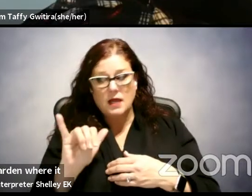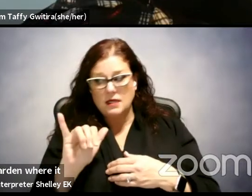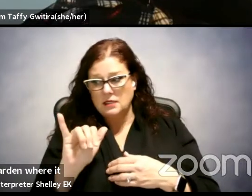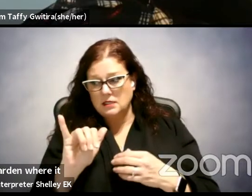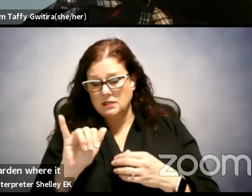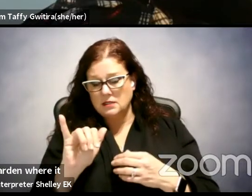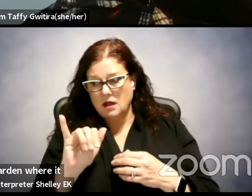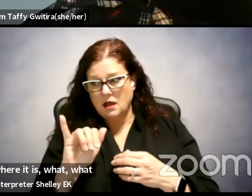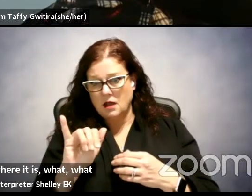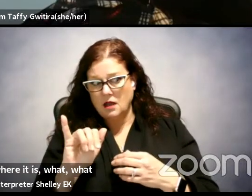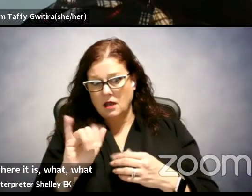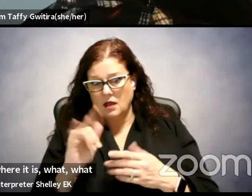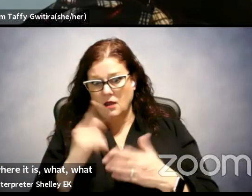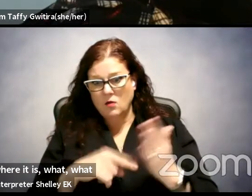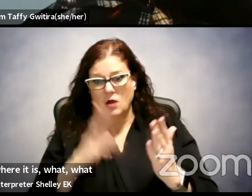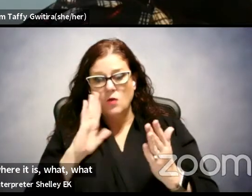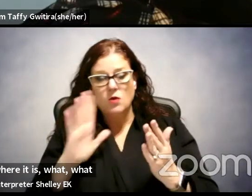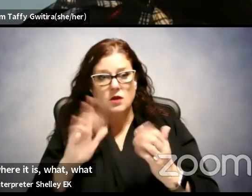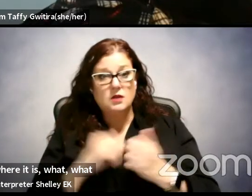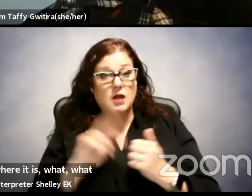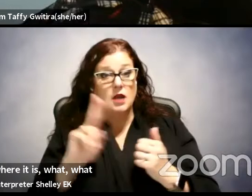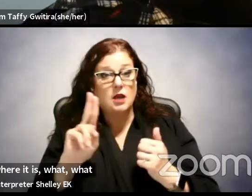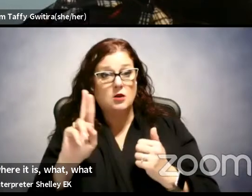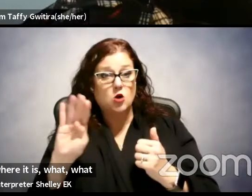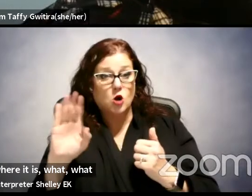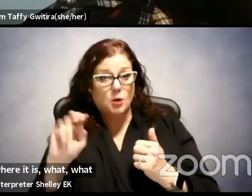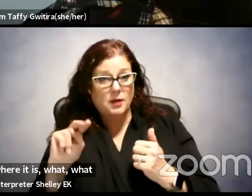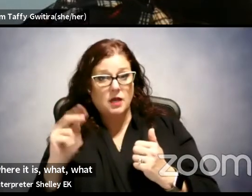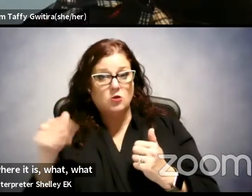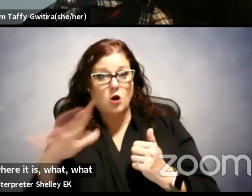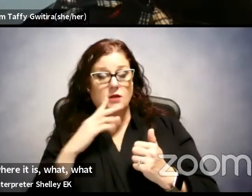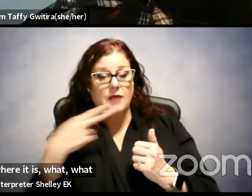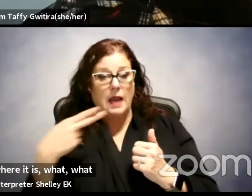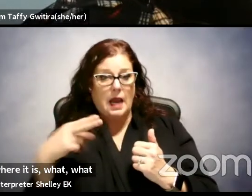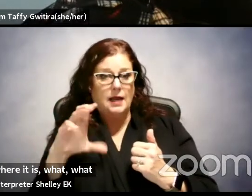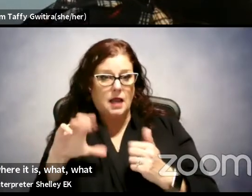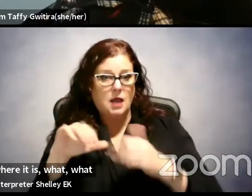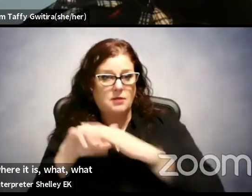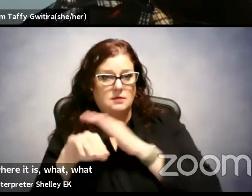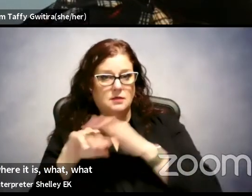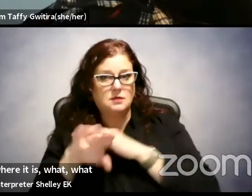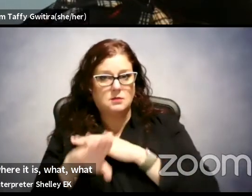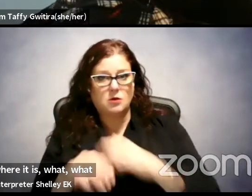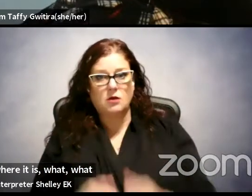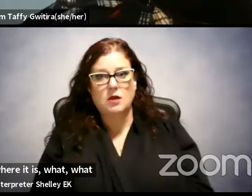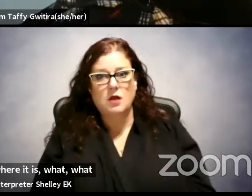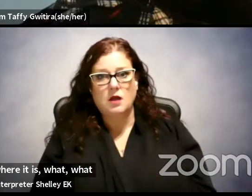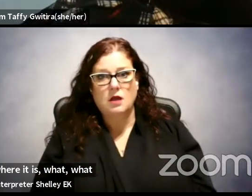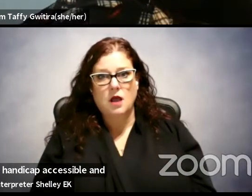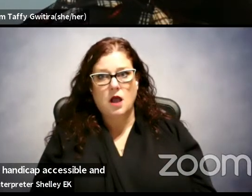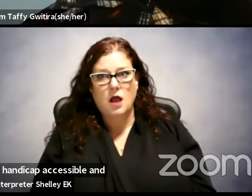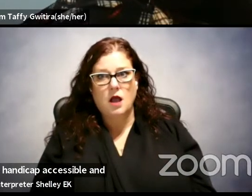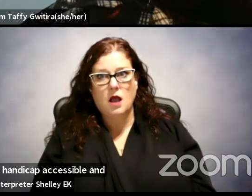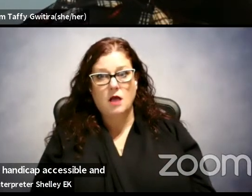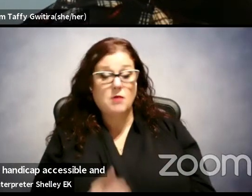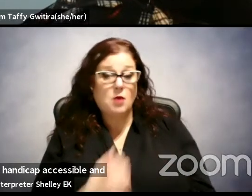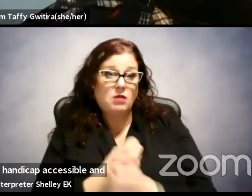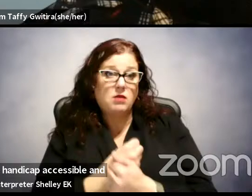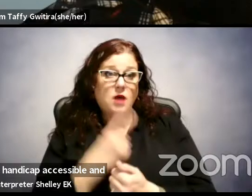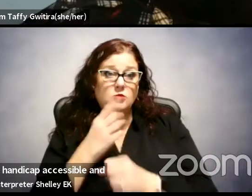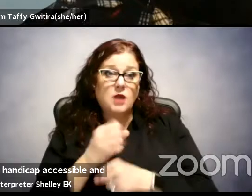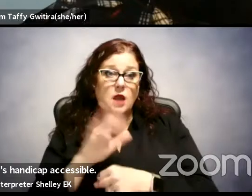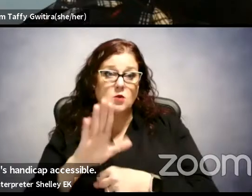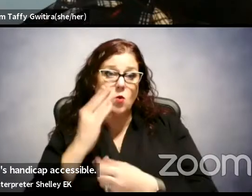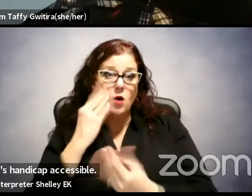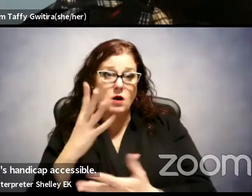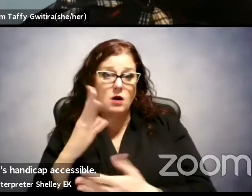what would a urban garden look like that's handicap accessible. And I would love to get your